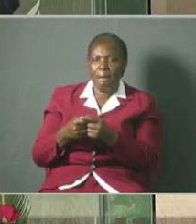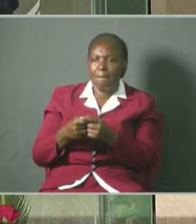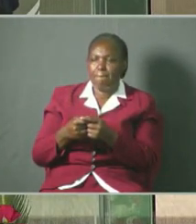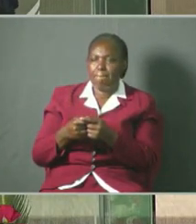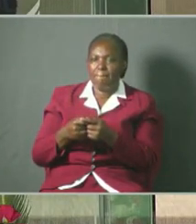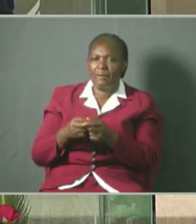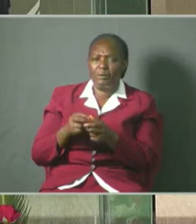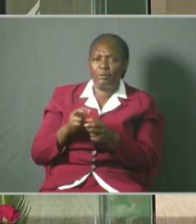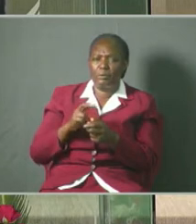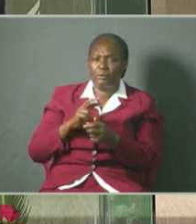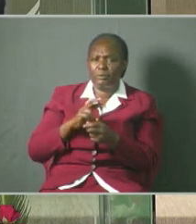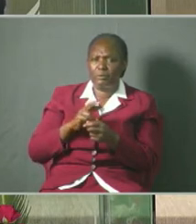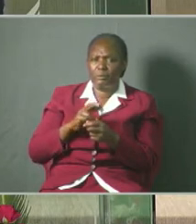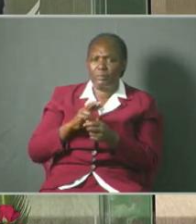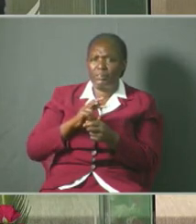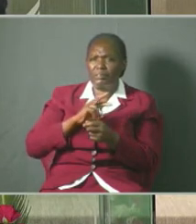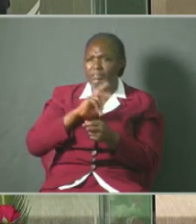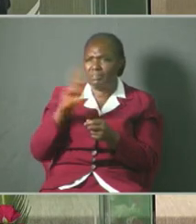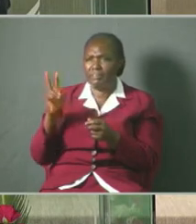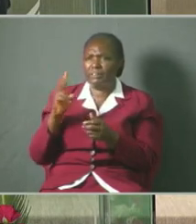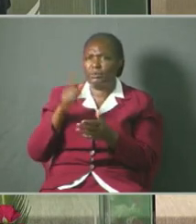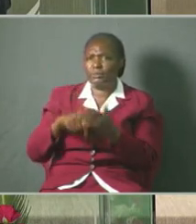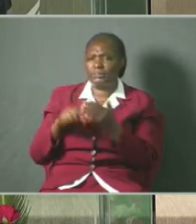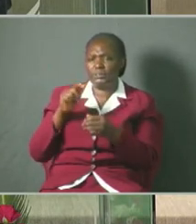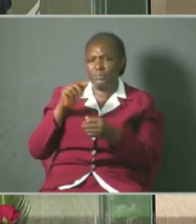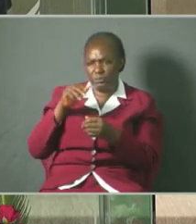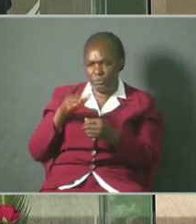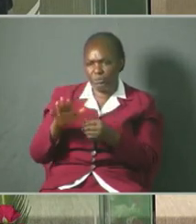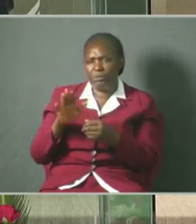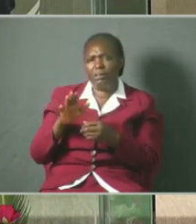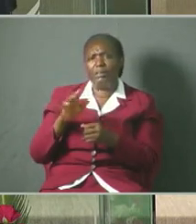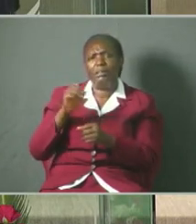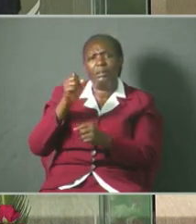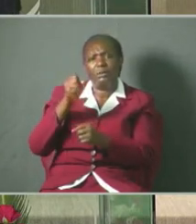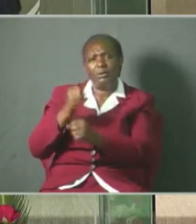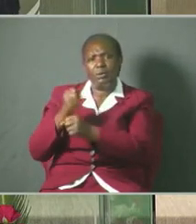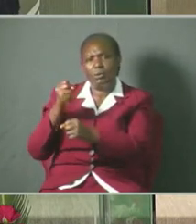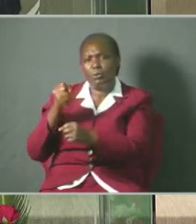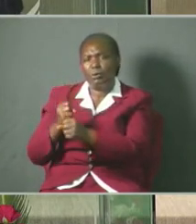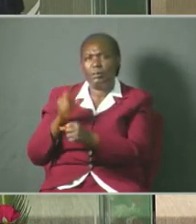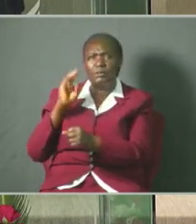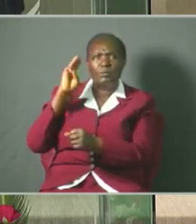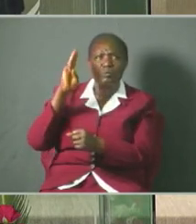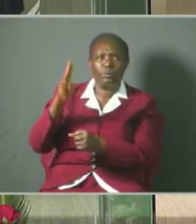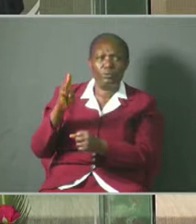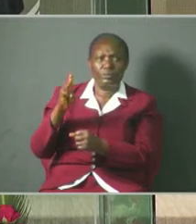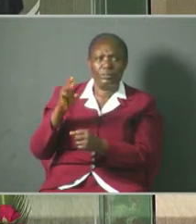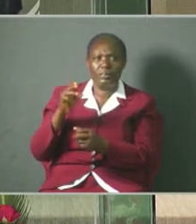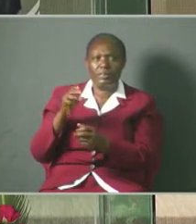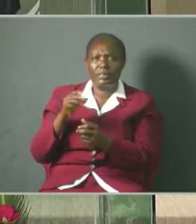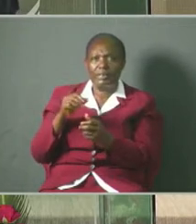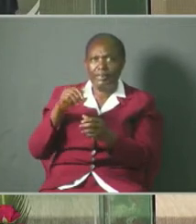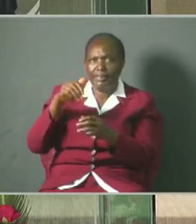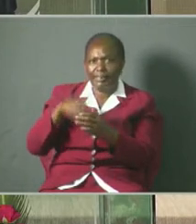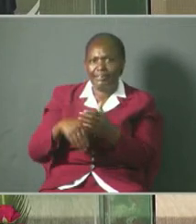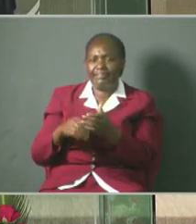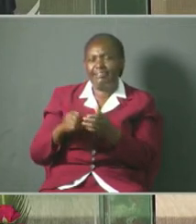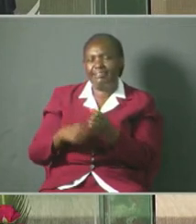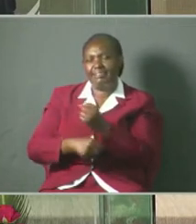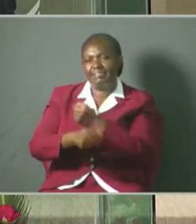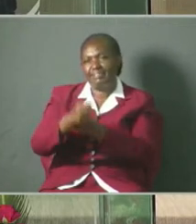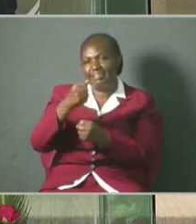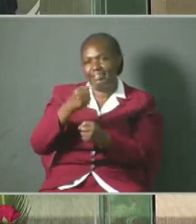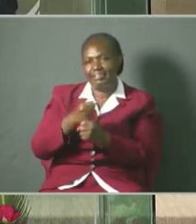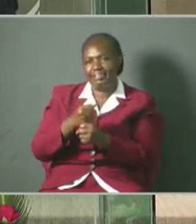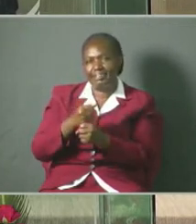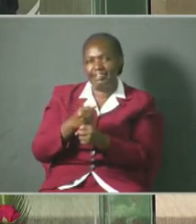done towards development of our kids. This is purely enrich. Yes. And so all the teachers who are within, we want to invite you to be, get